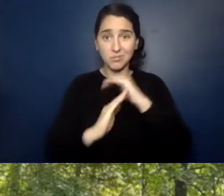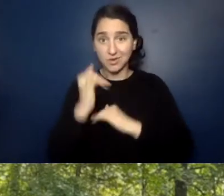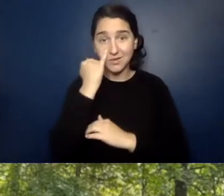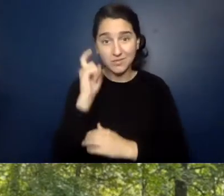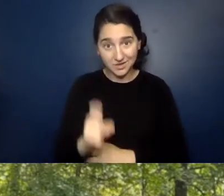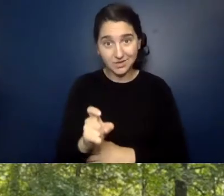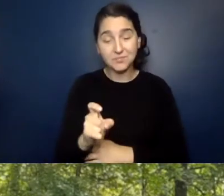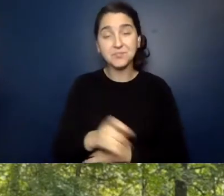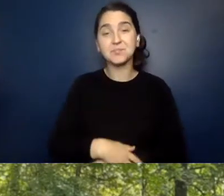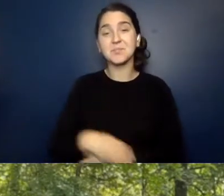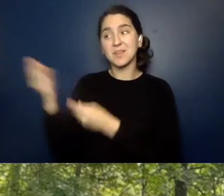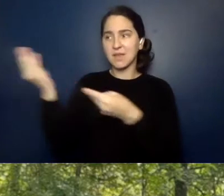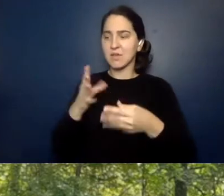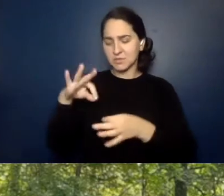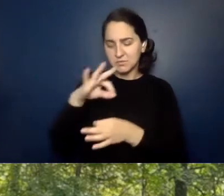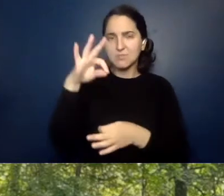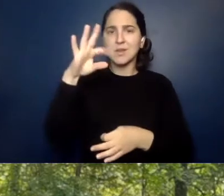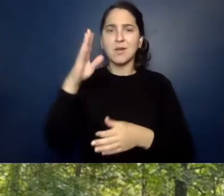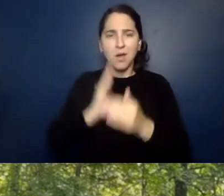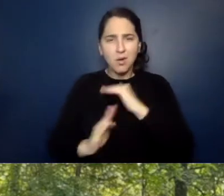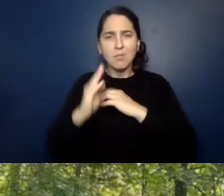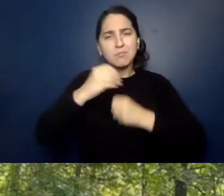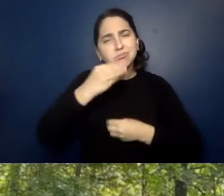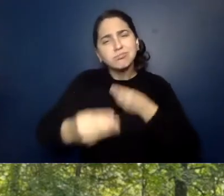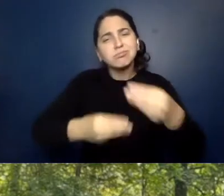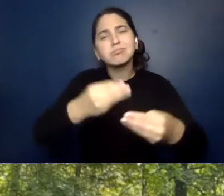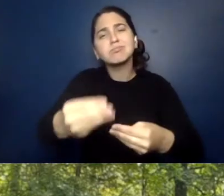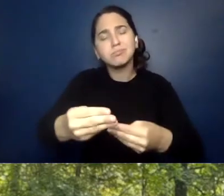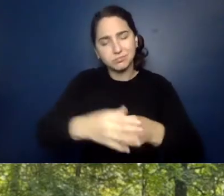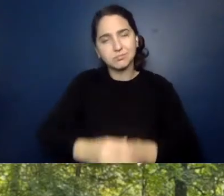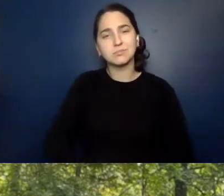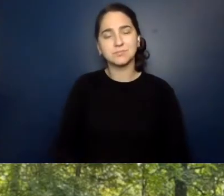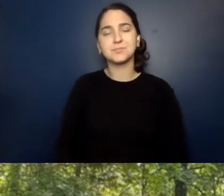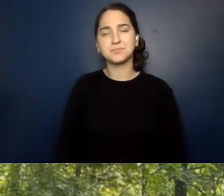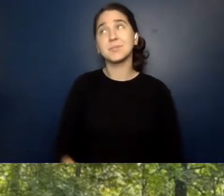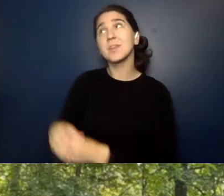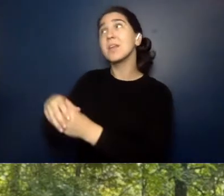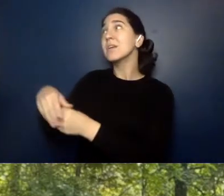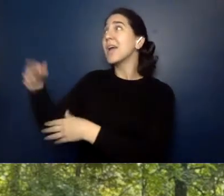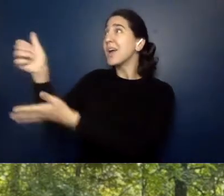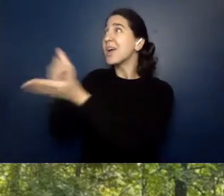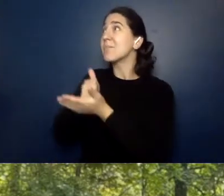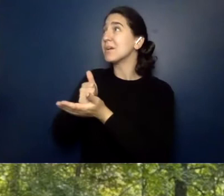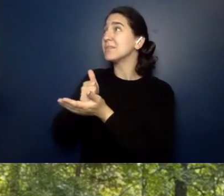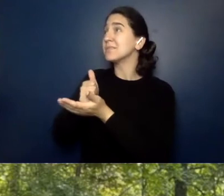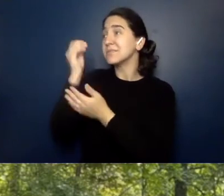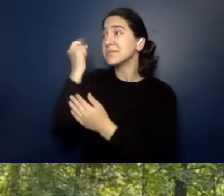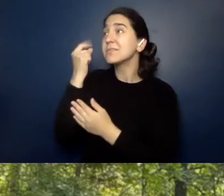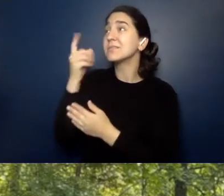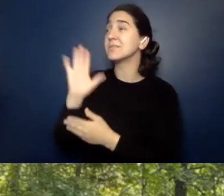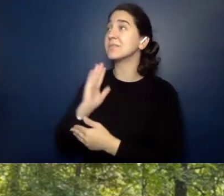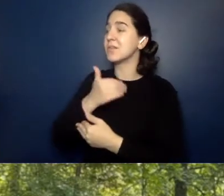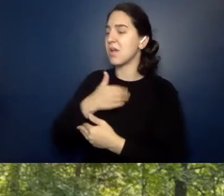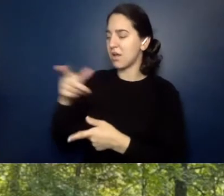Help us learn to use our gifts for the benefit of your whole body, knowing that we are one in you with all the saints who live now and those who've